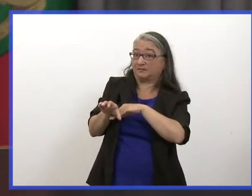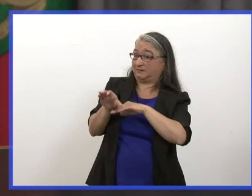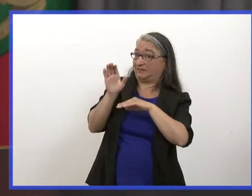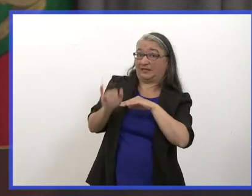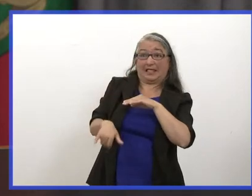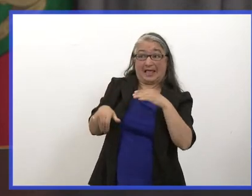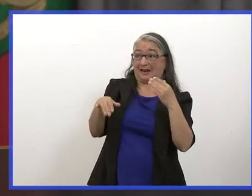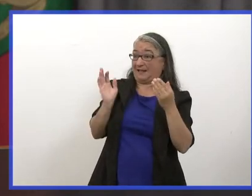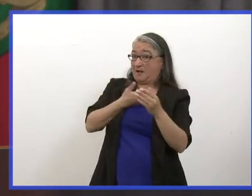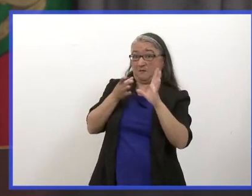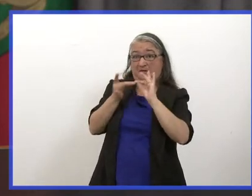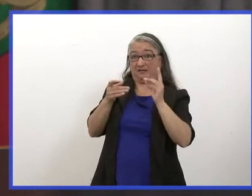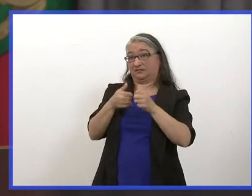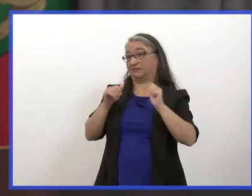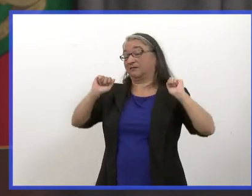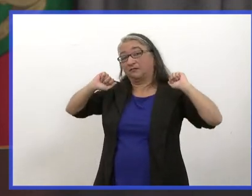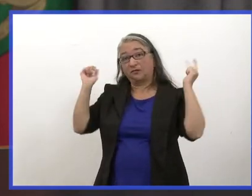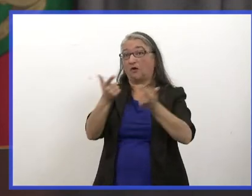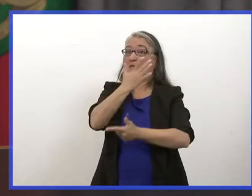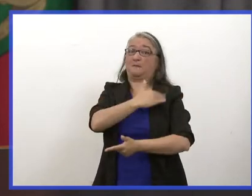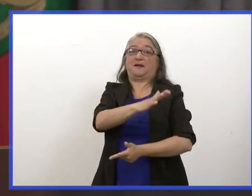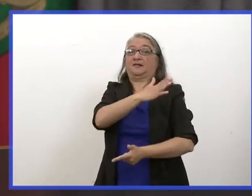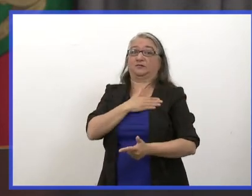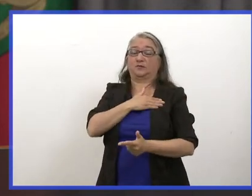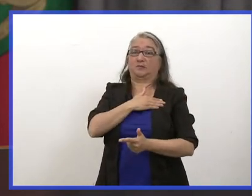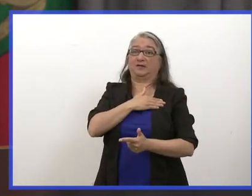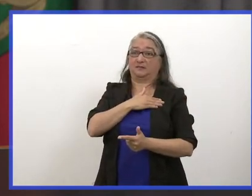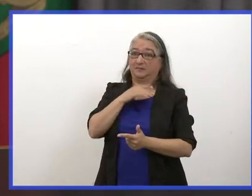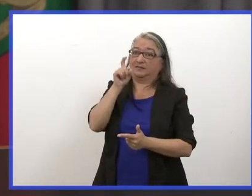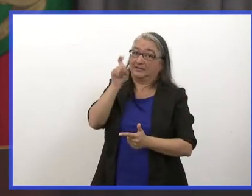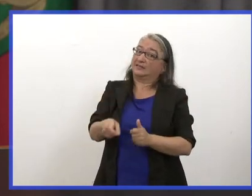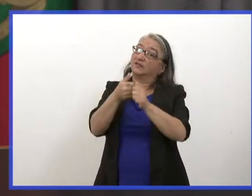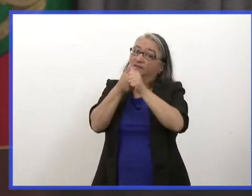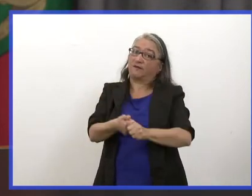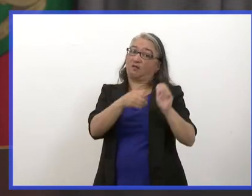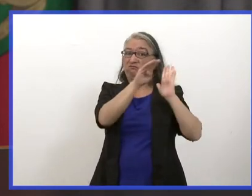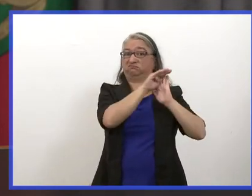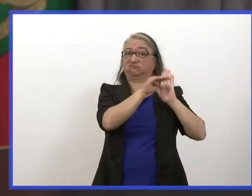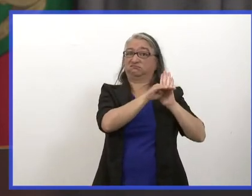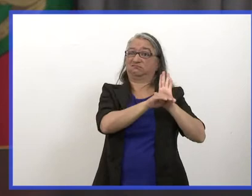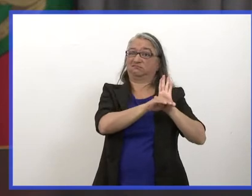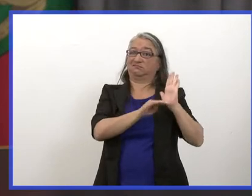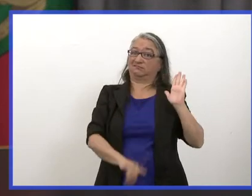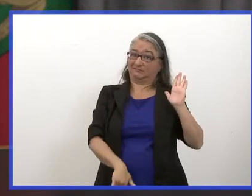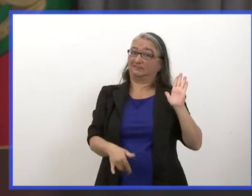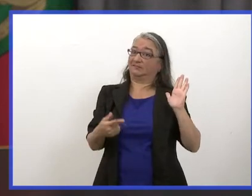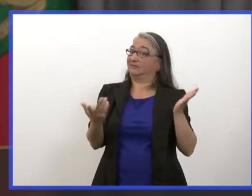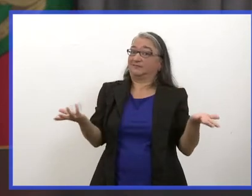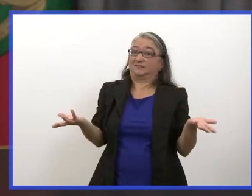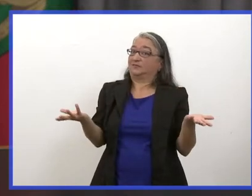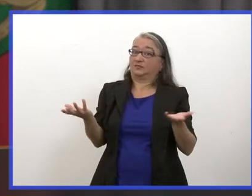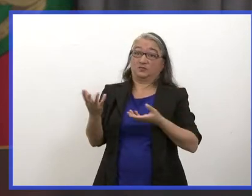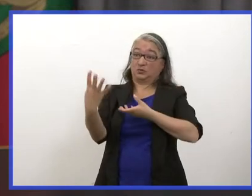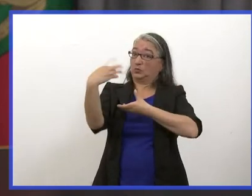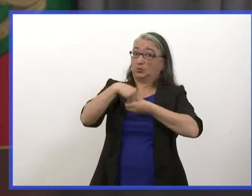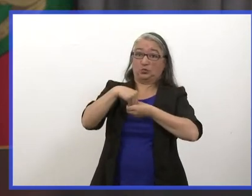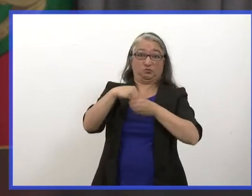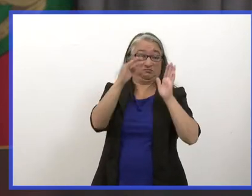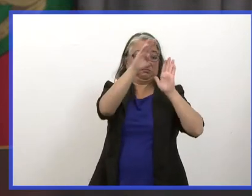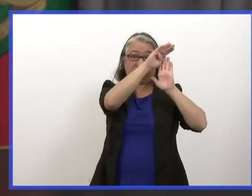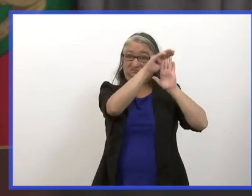part. And if this is just yet another way of doing that, but it's in the order, so it certainly is